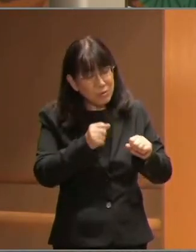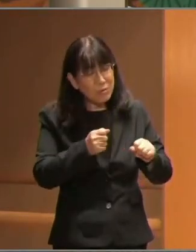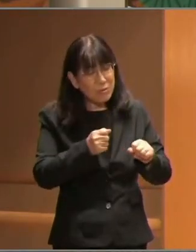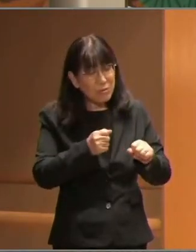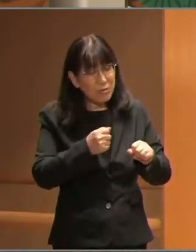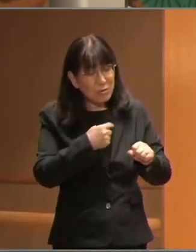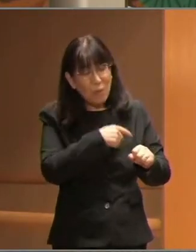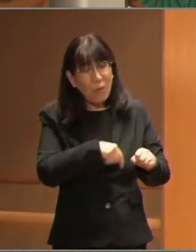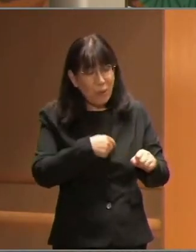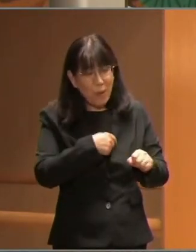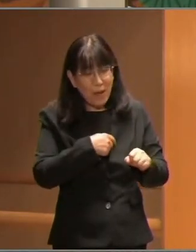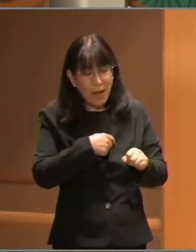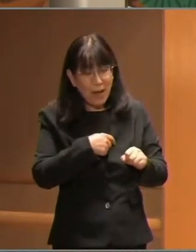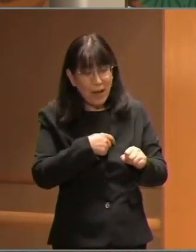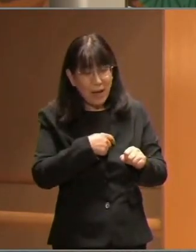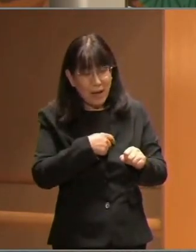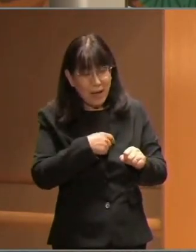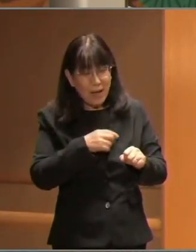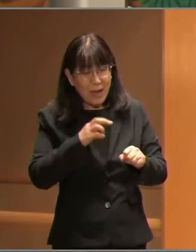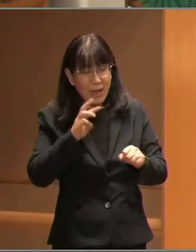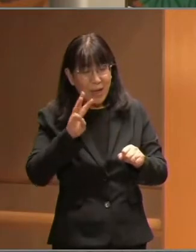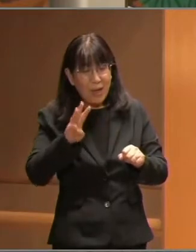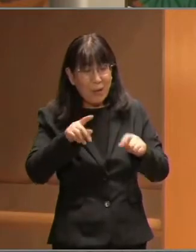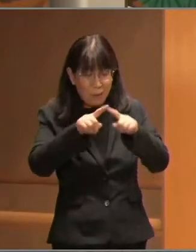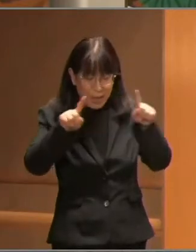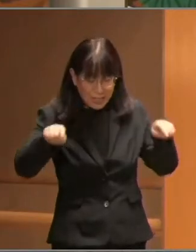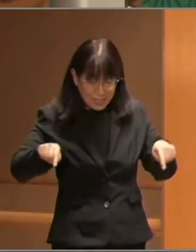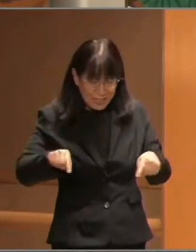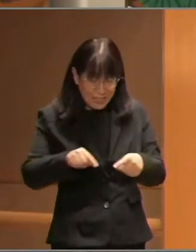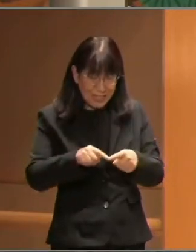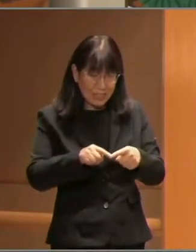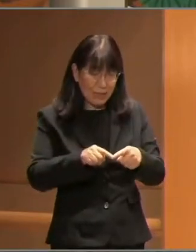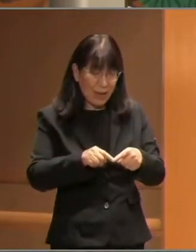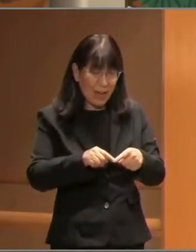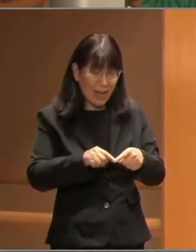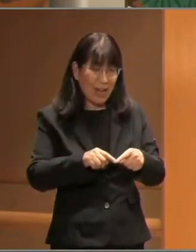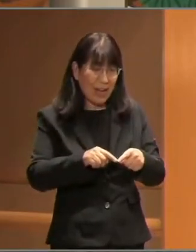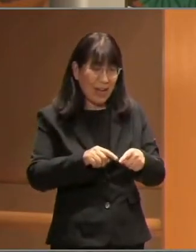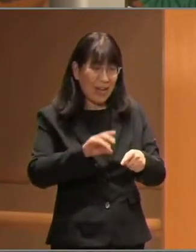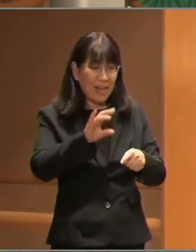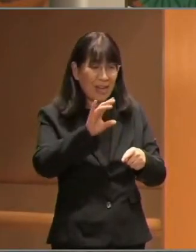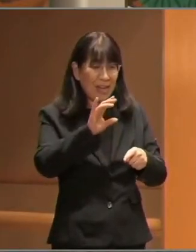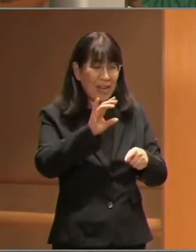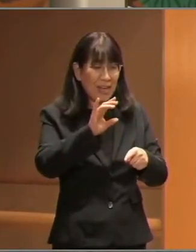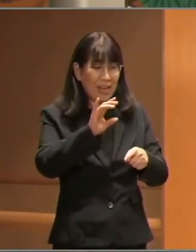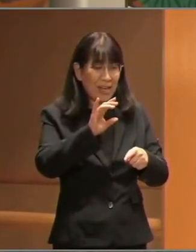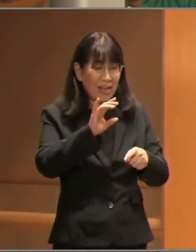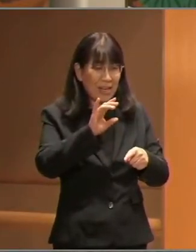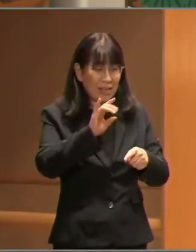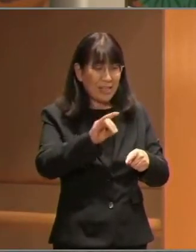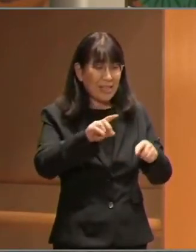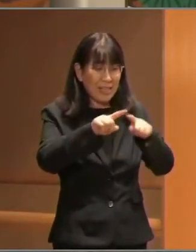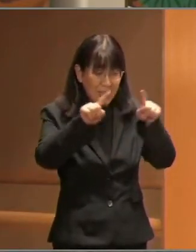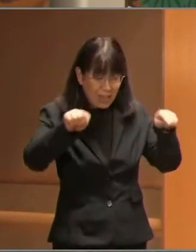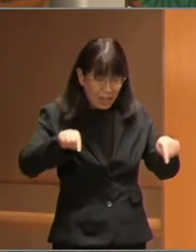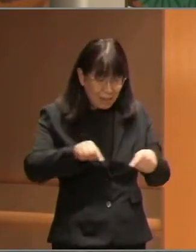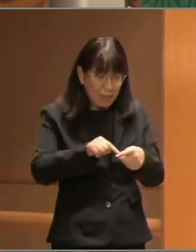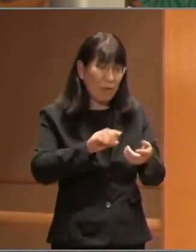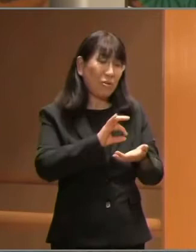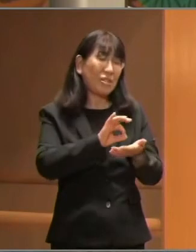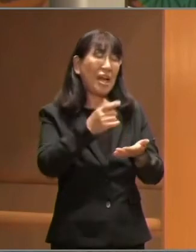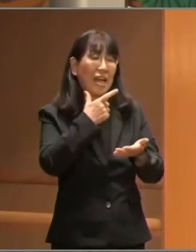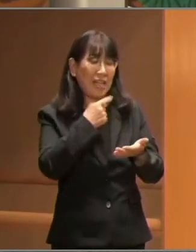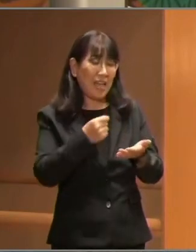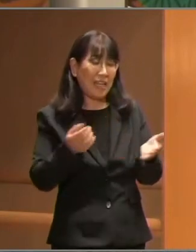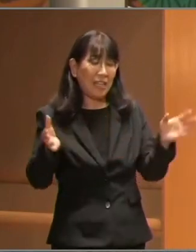relaxed by paper, especially washi or kigami. That's why we